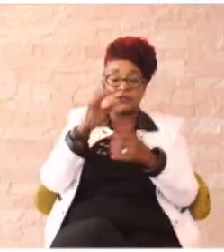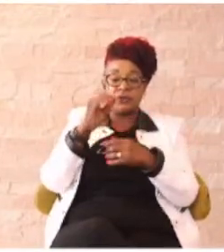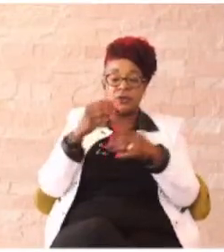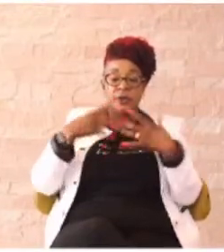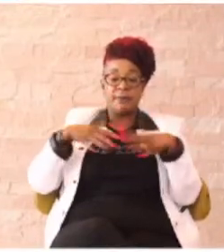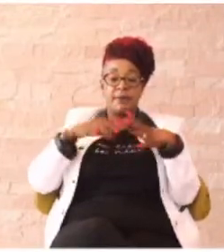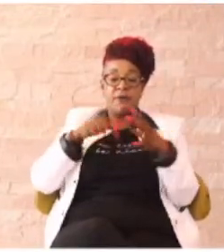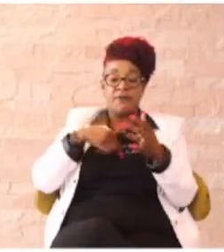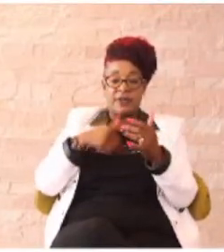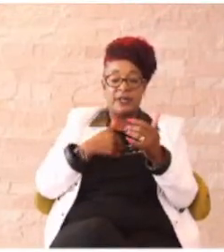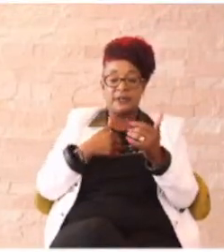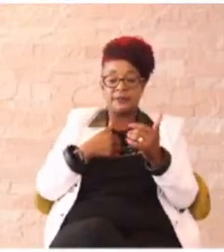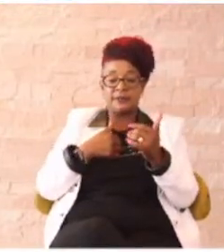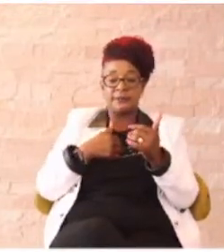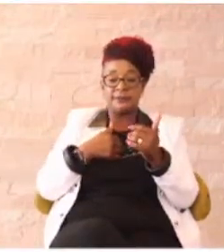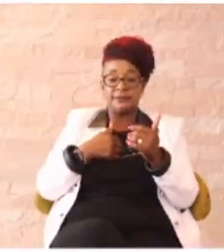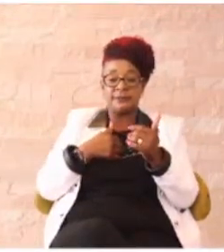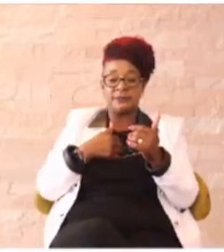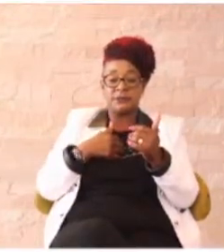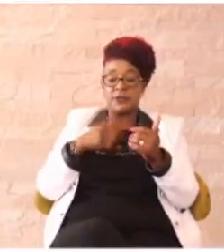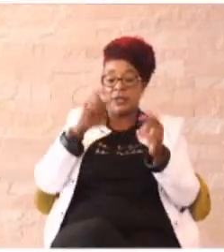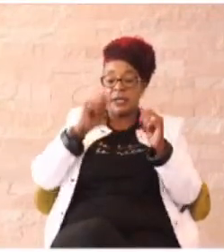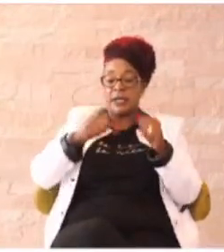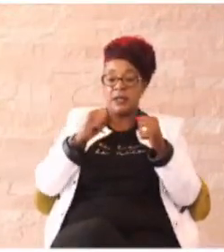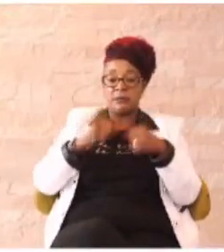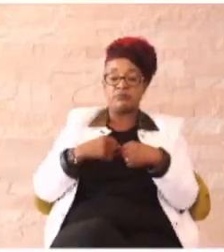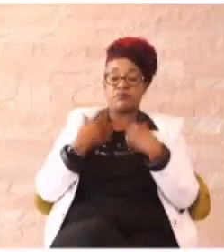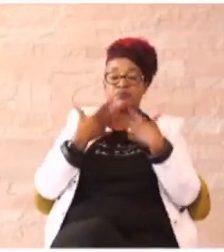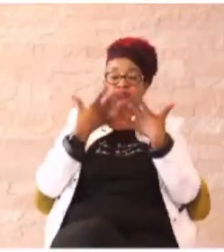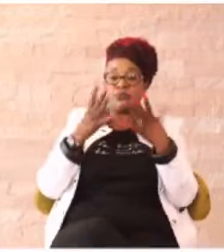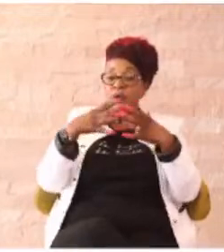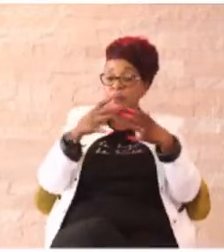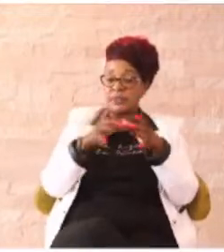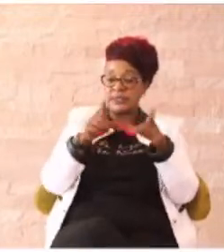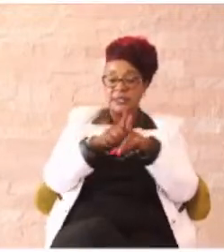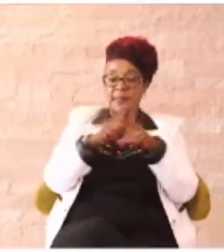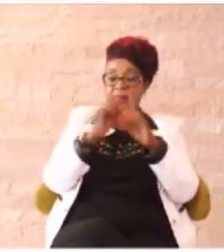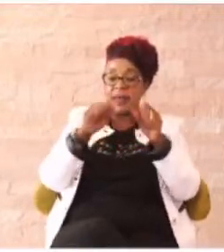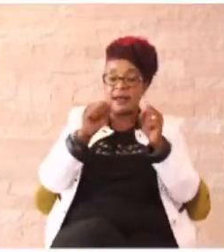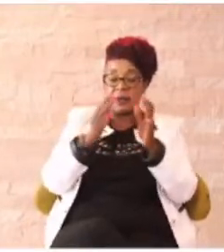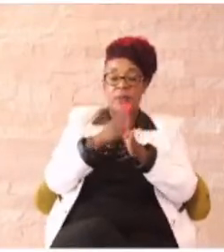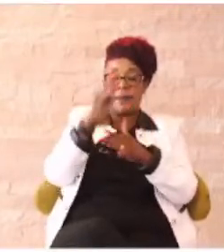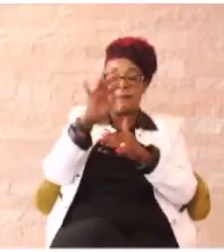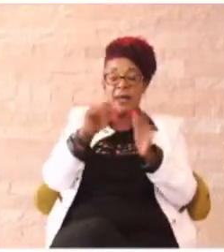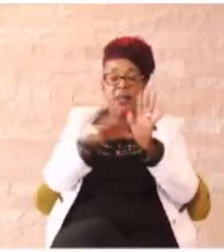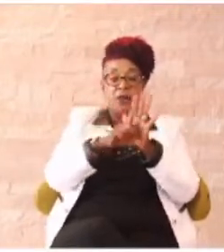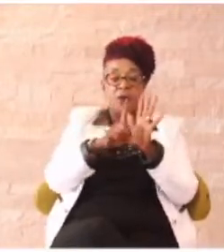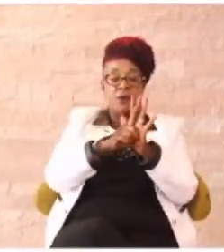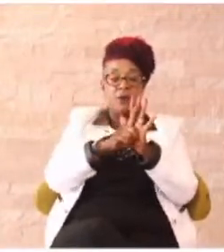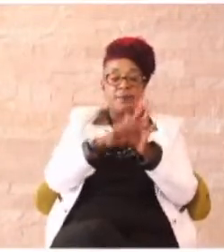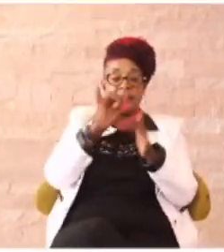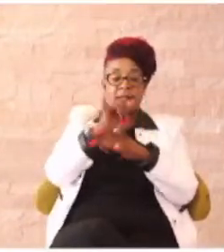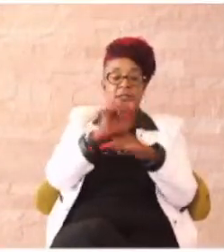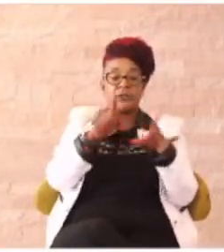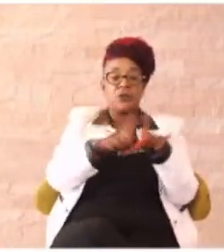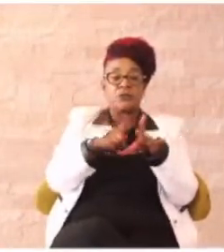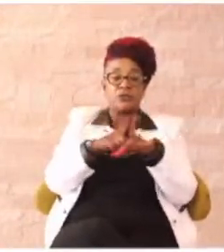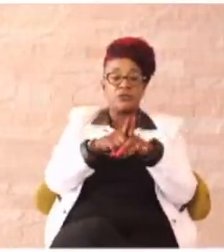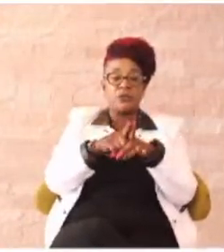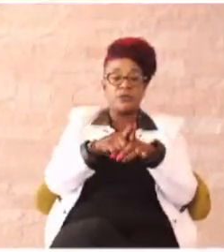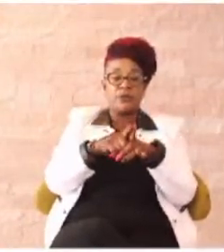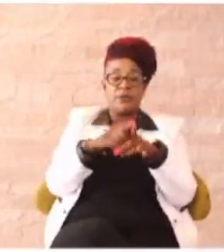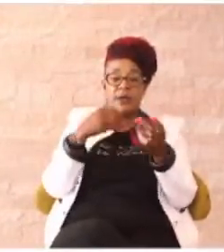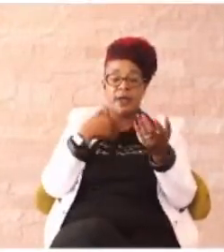fear to be excluded from the community, so they agree with the bylaw. That is also